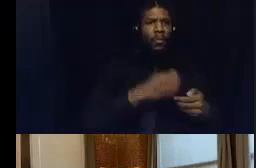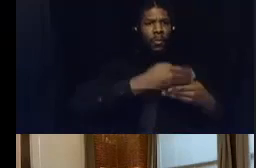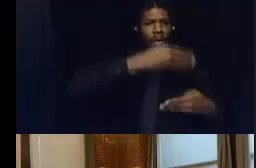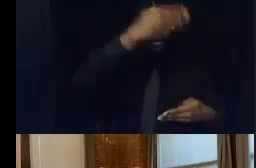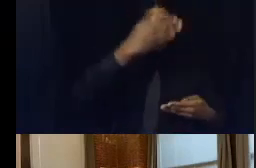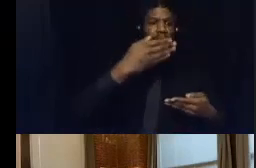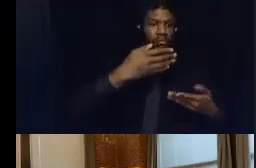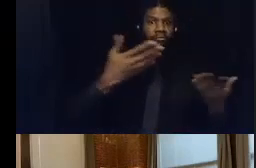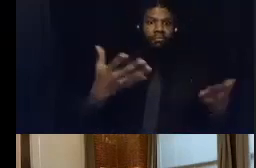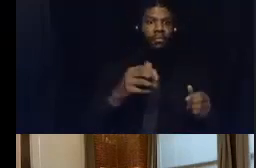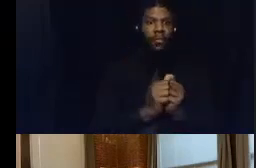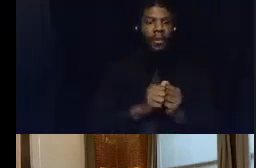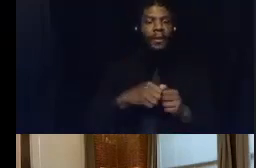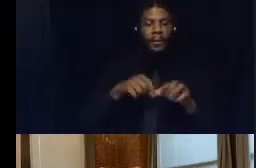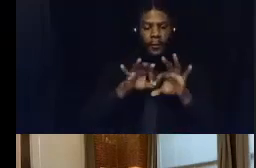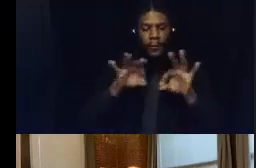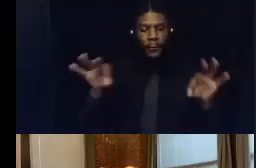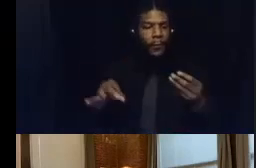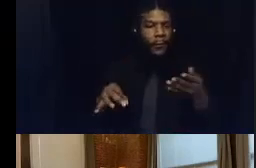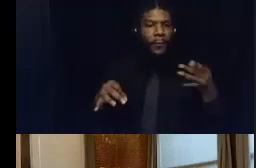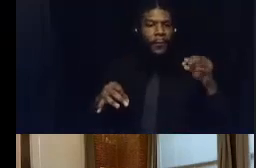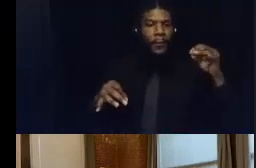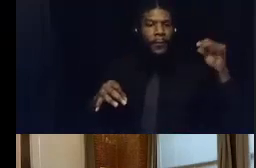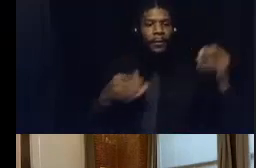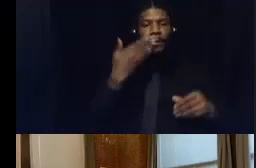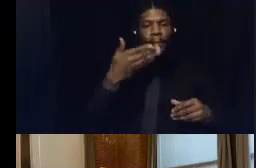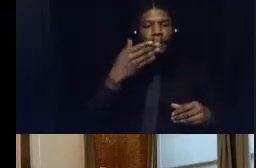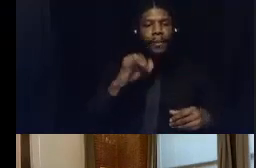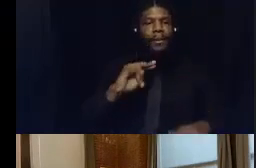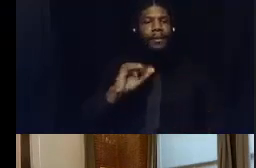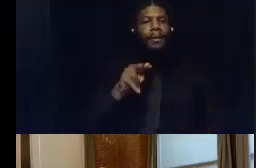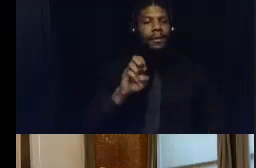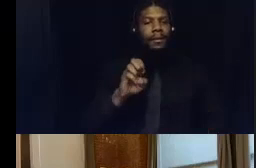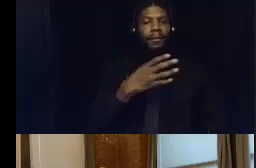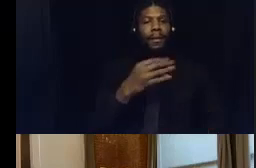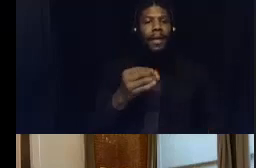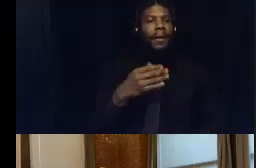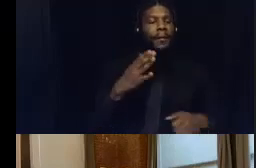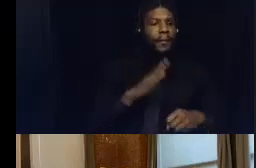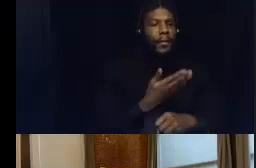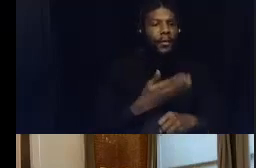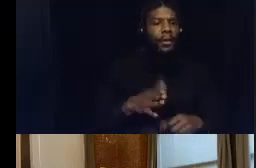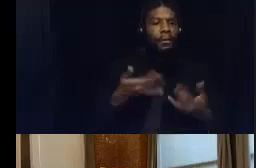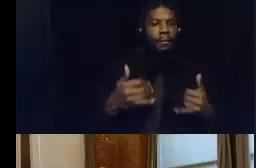burning and music playing through the radio. Those experiences of hearing that music creates